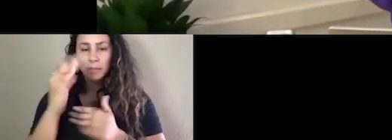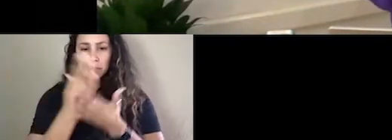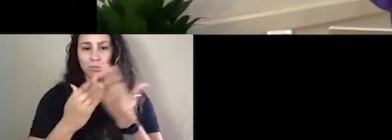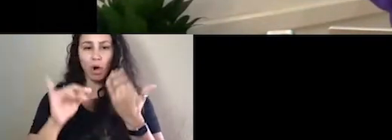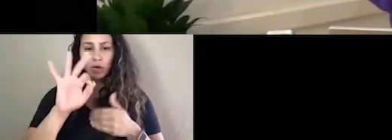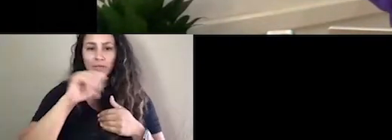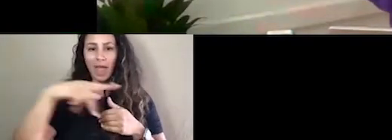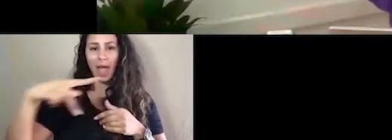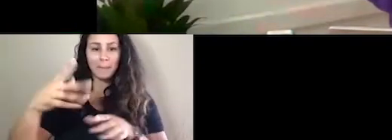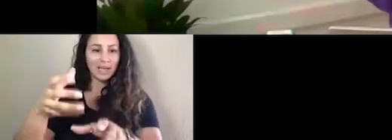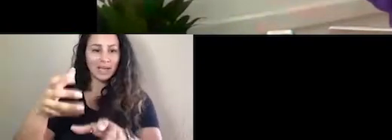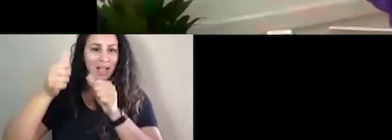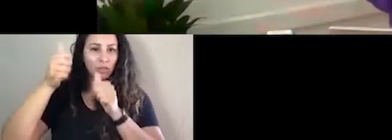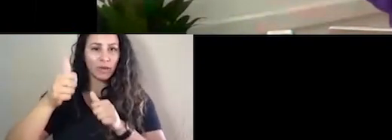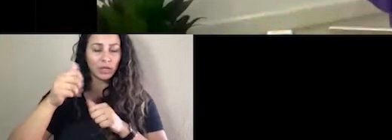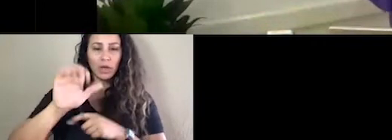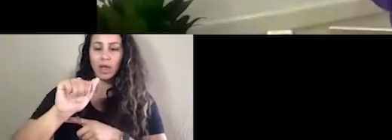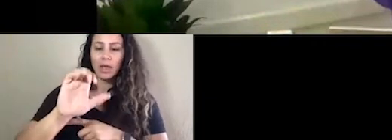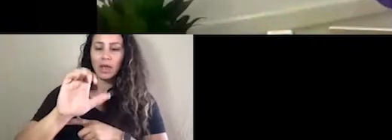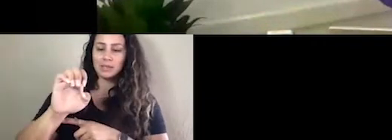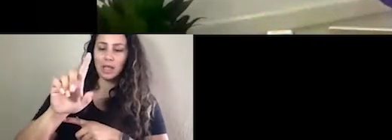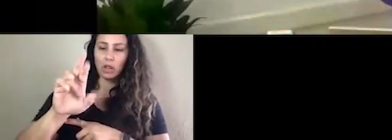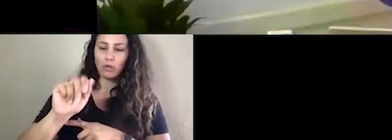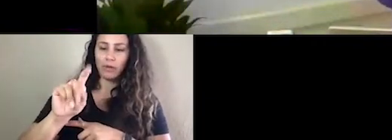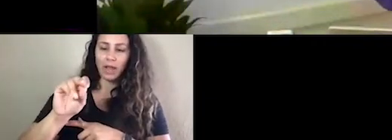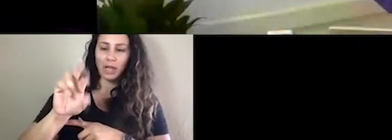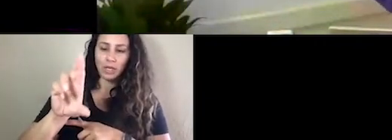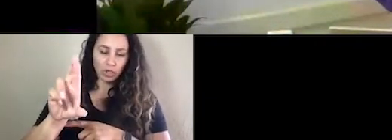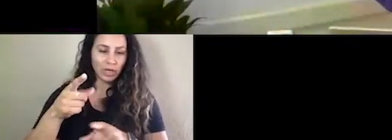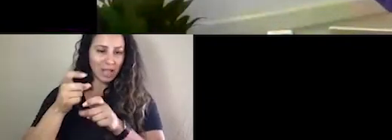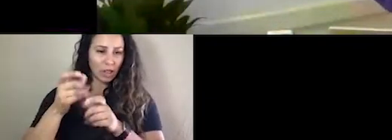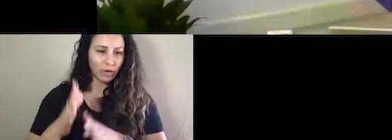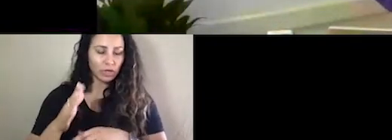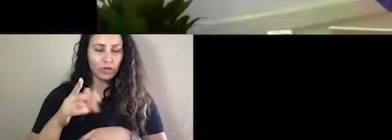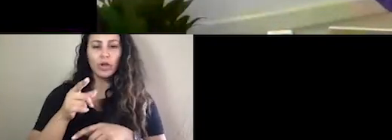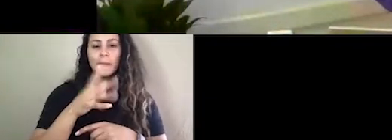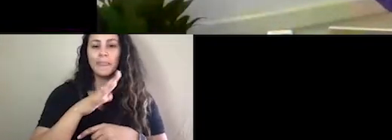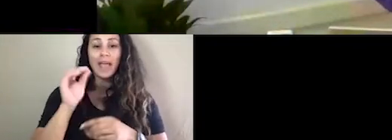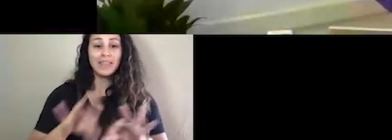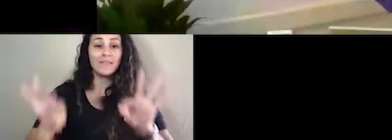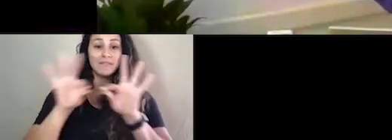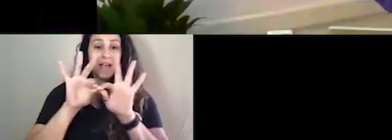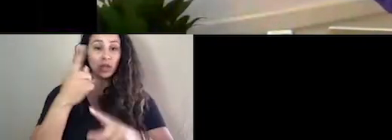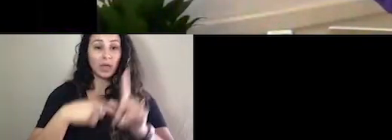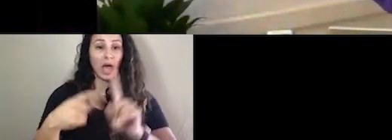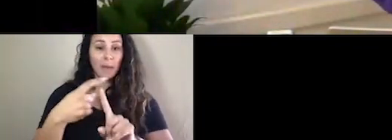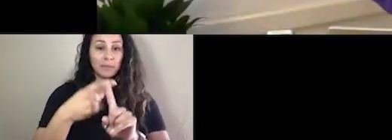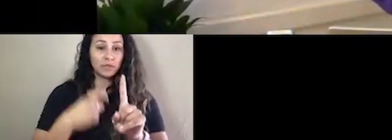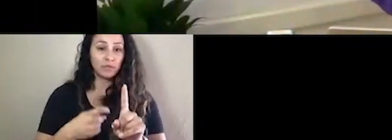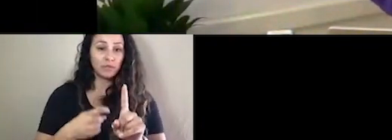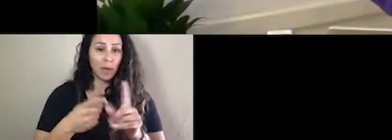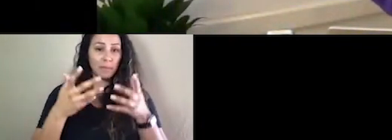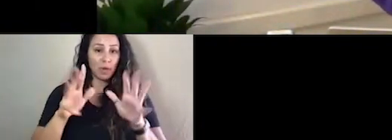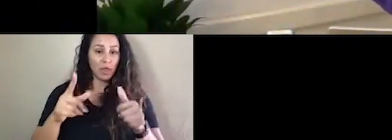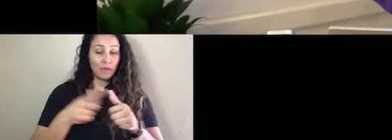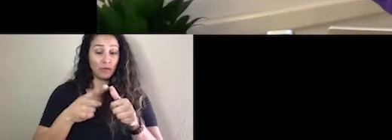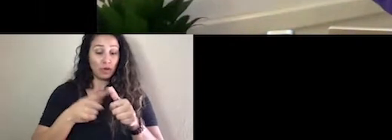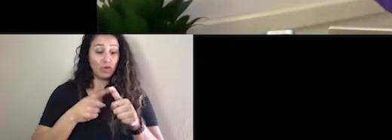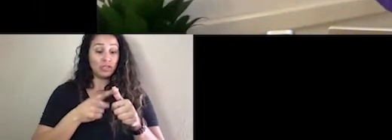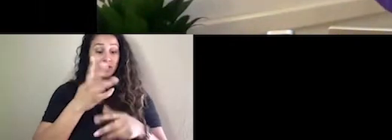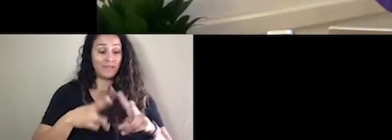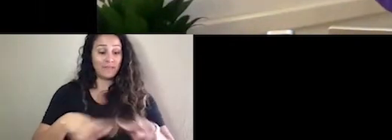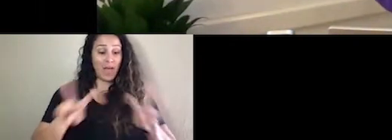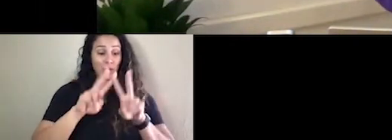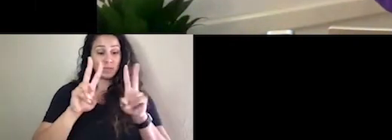So that really helped us during the project. And the value actually comes already, the first value comes at very early